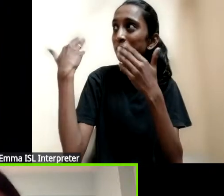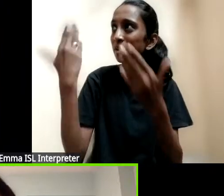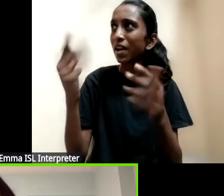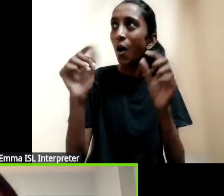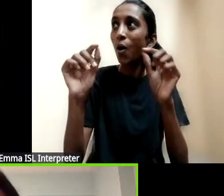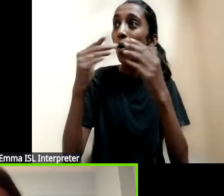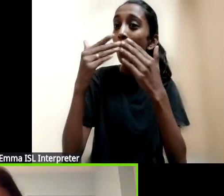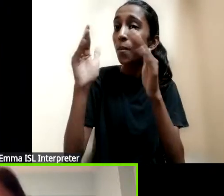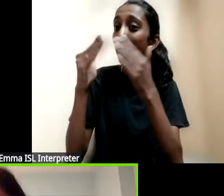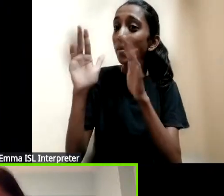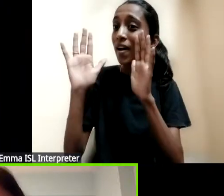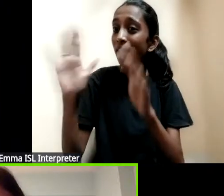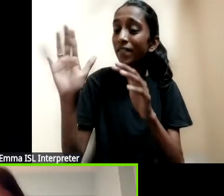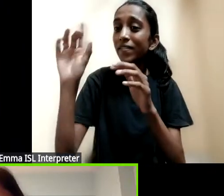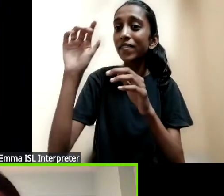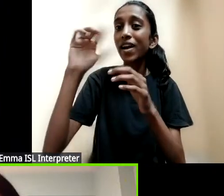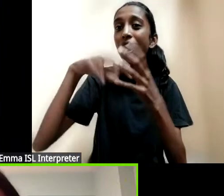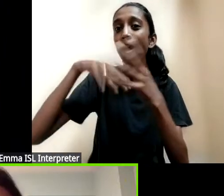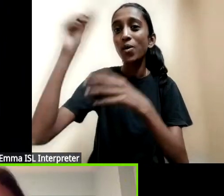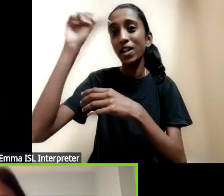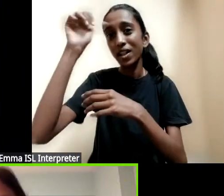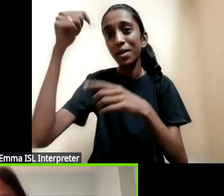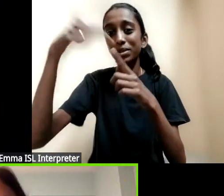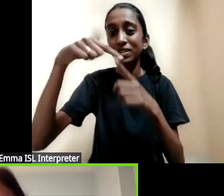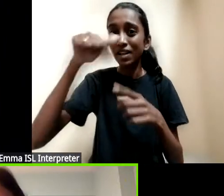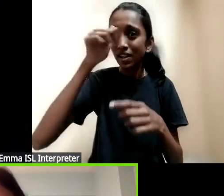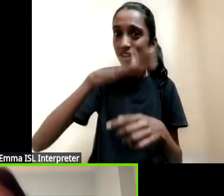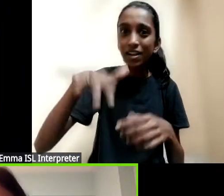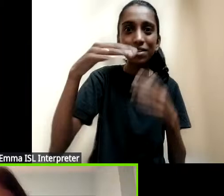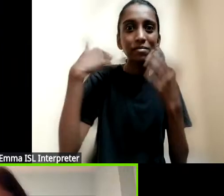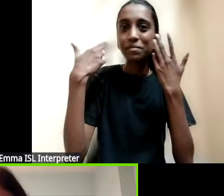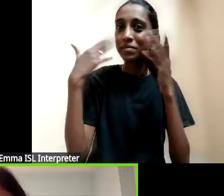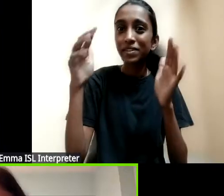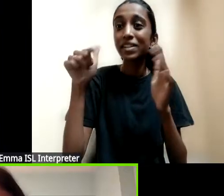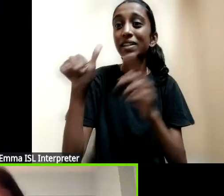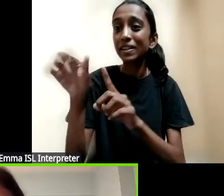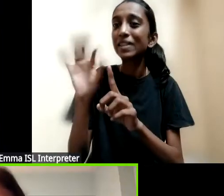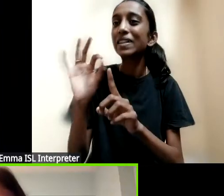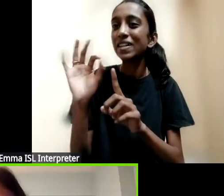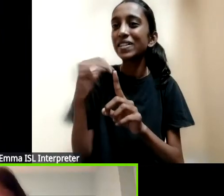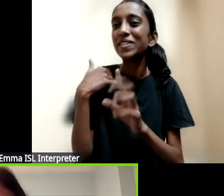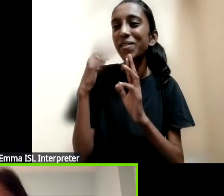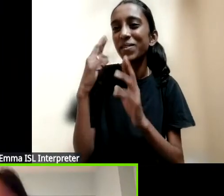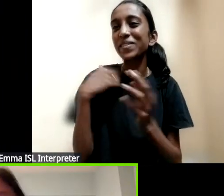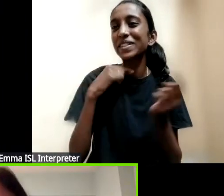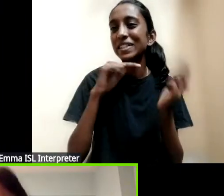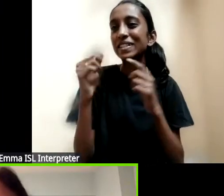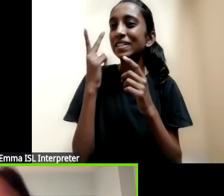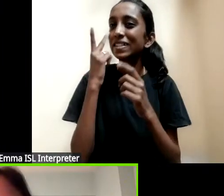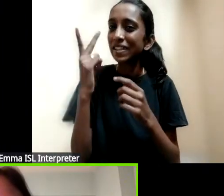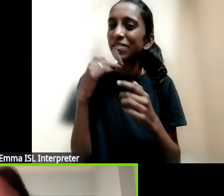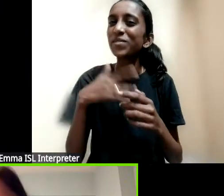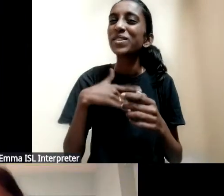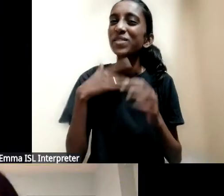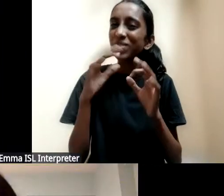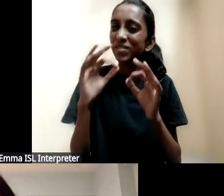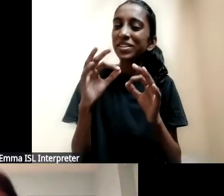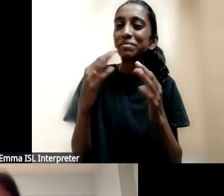either abroad or here, a wholesome exhibition. So it would have been lovely to see them. But I'm going